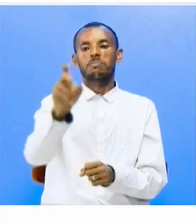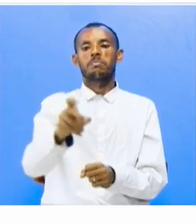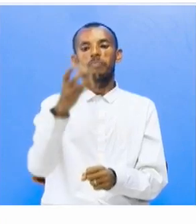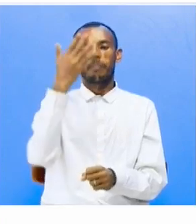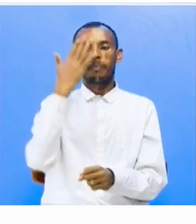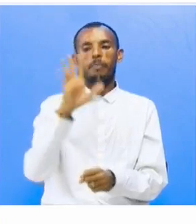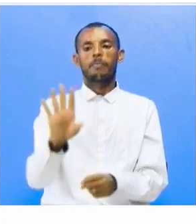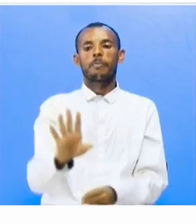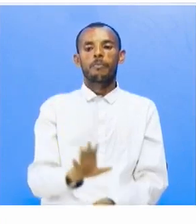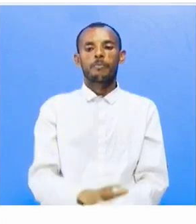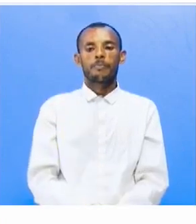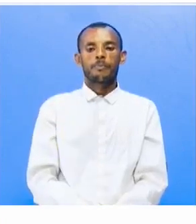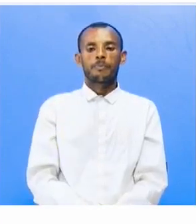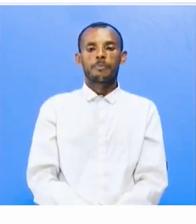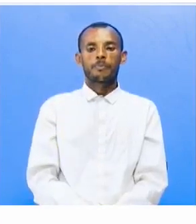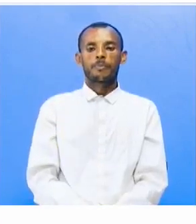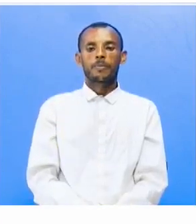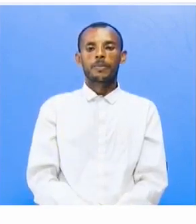much.